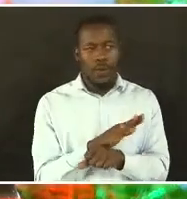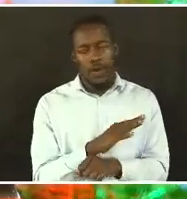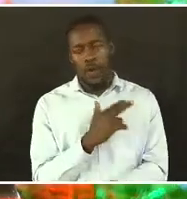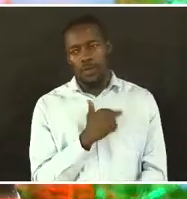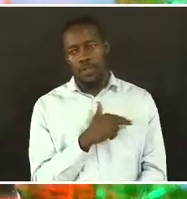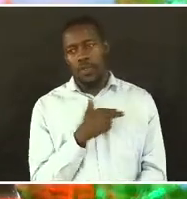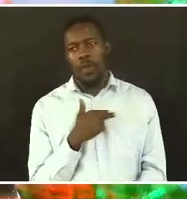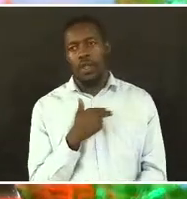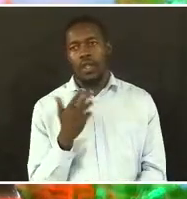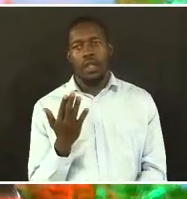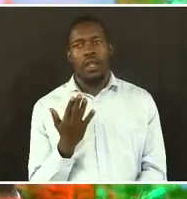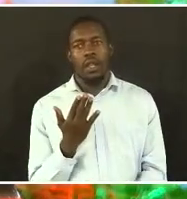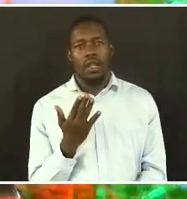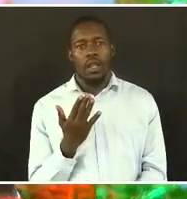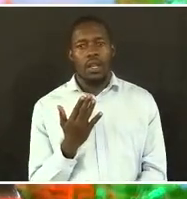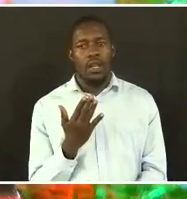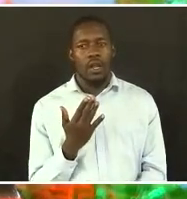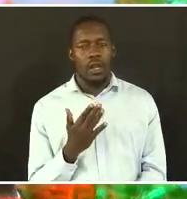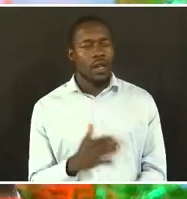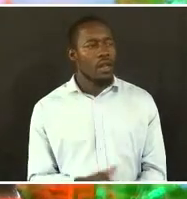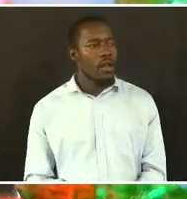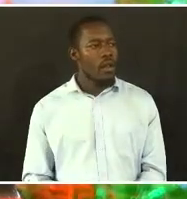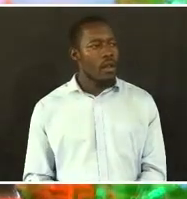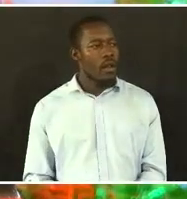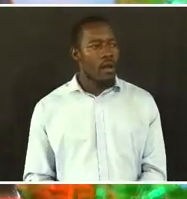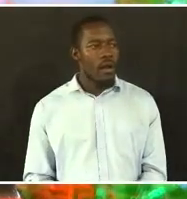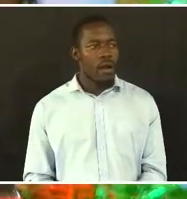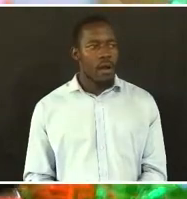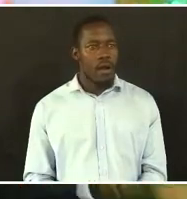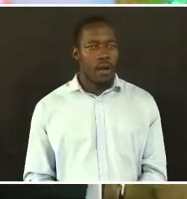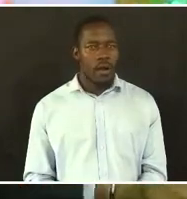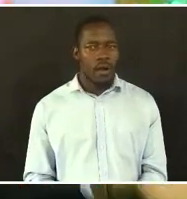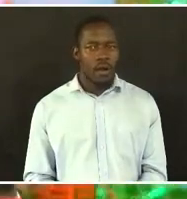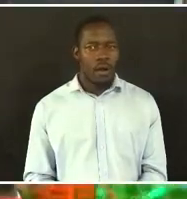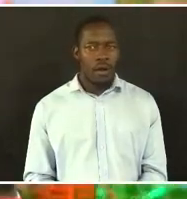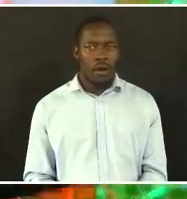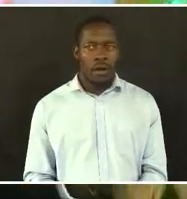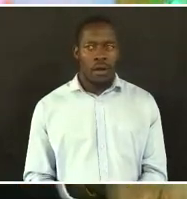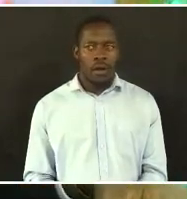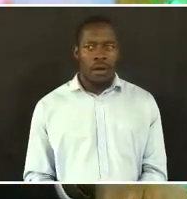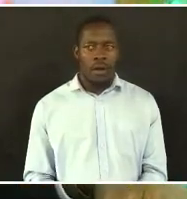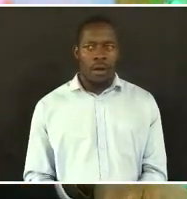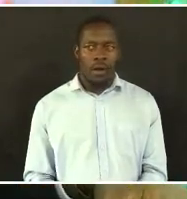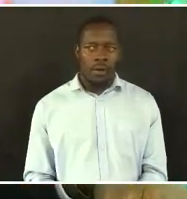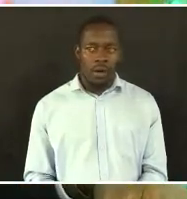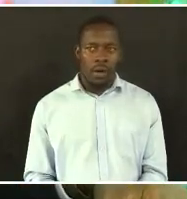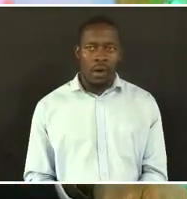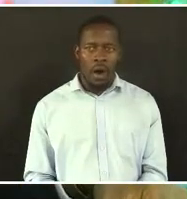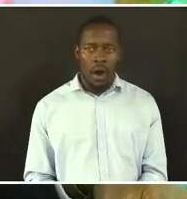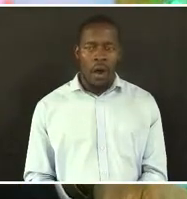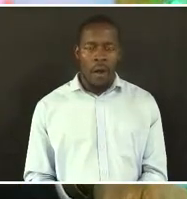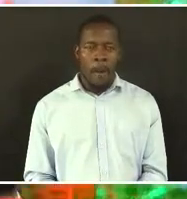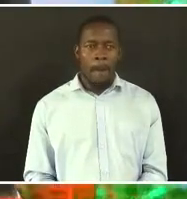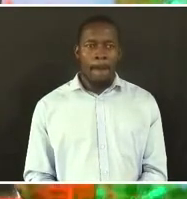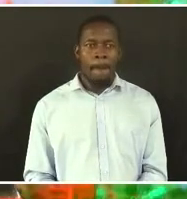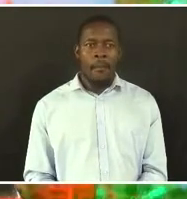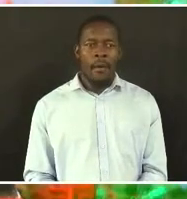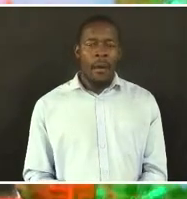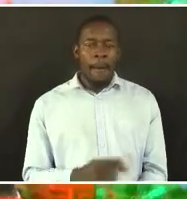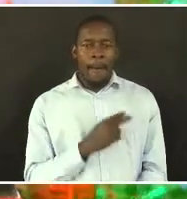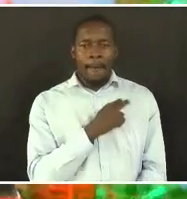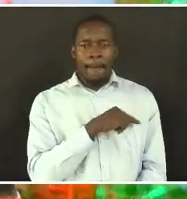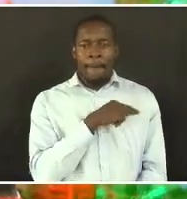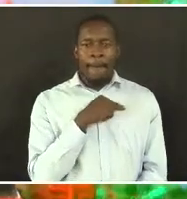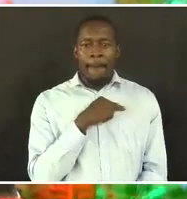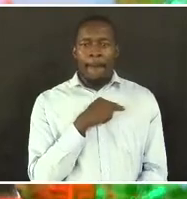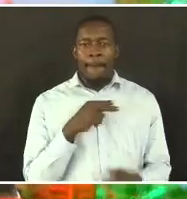if there is one place where we are prone to say, God has forgotten me, it is in the hospital. If there is a place